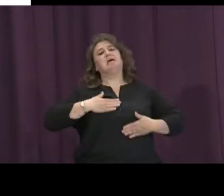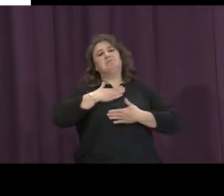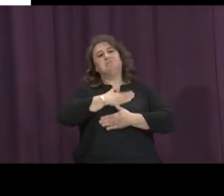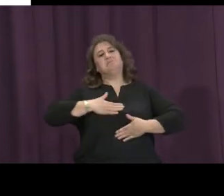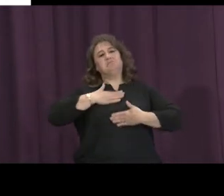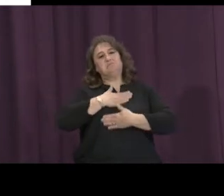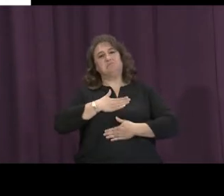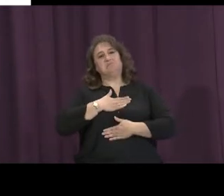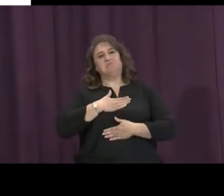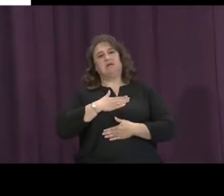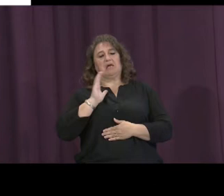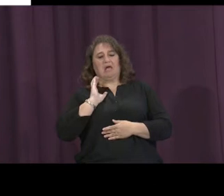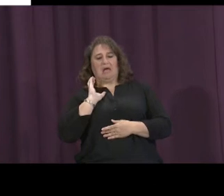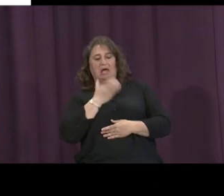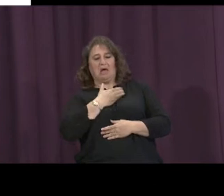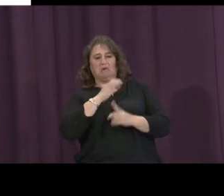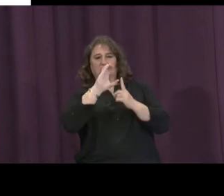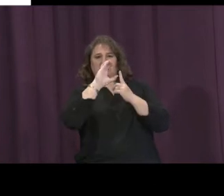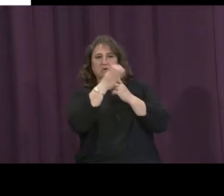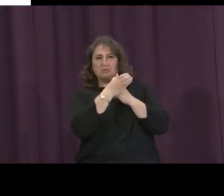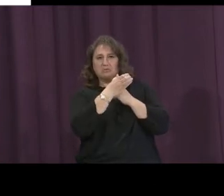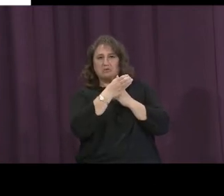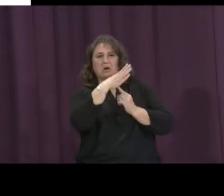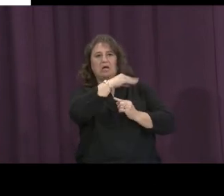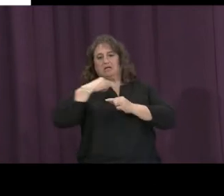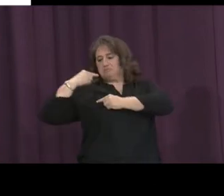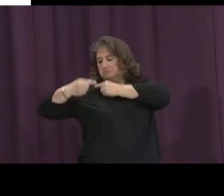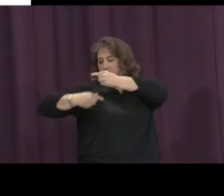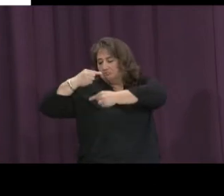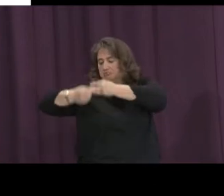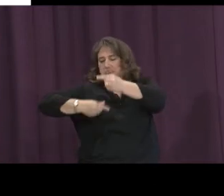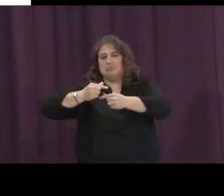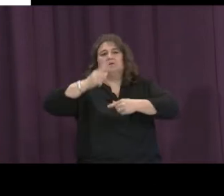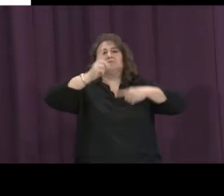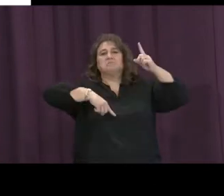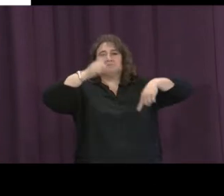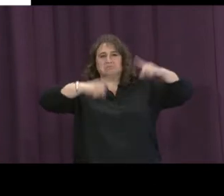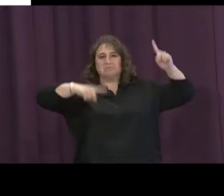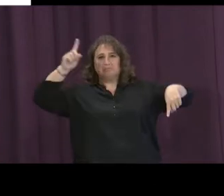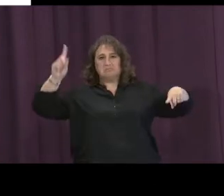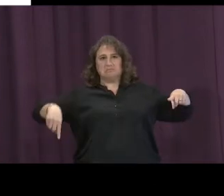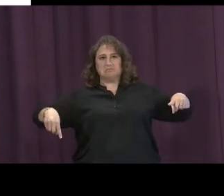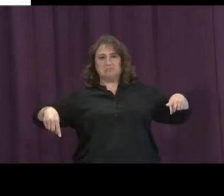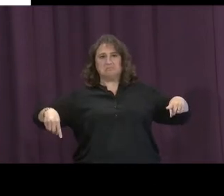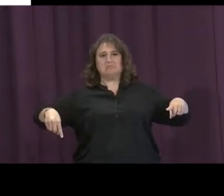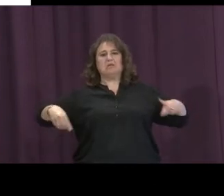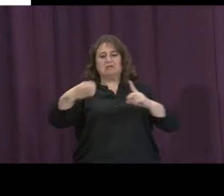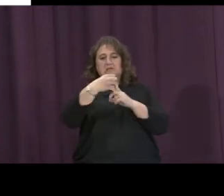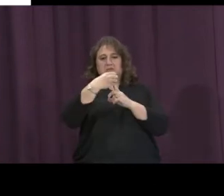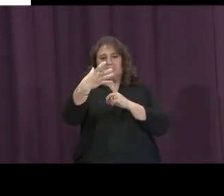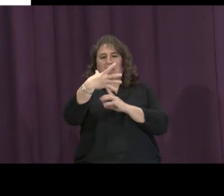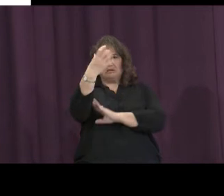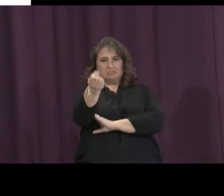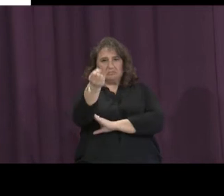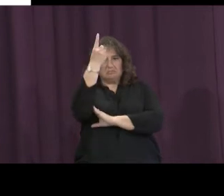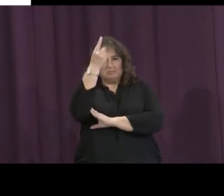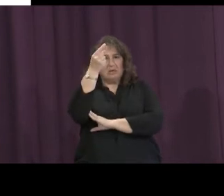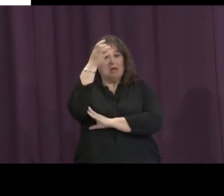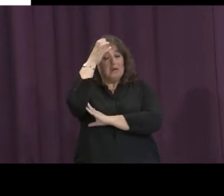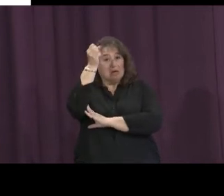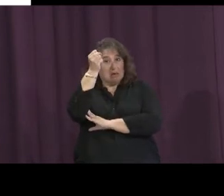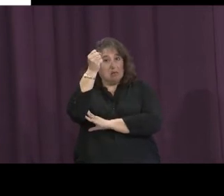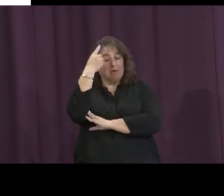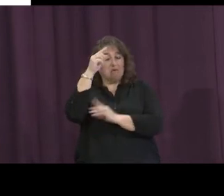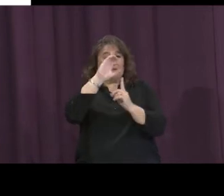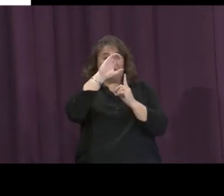for our cultural and generational diversity. So we're going to talk about expanding understanding of the concepts of culture